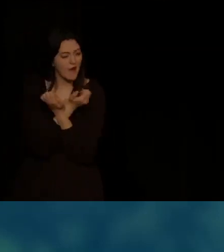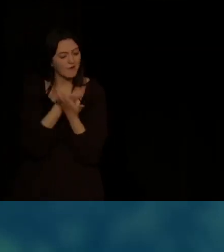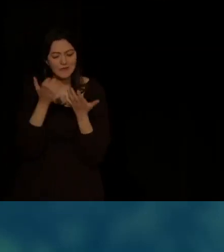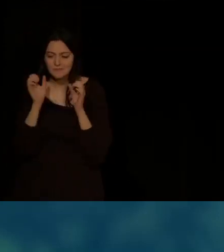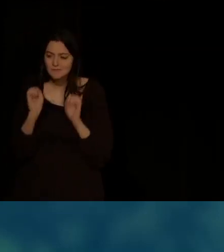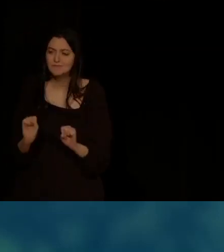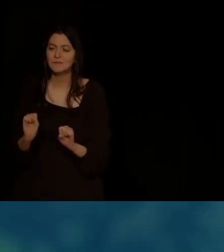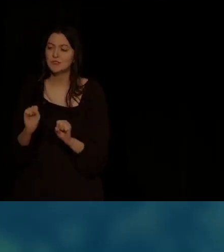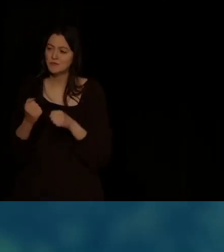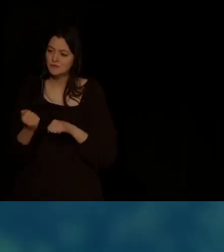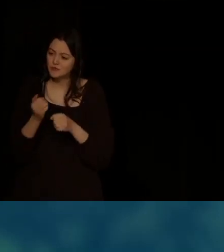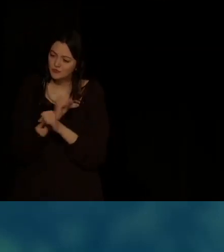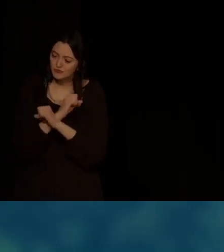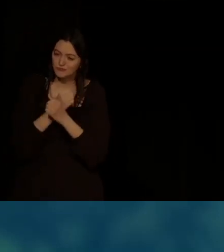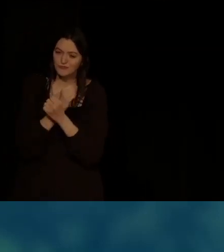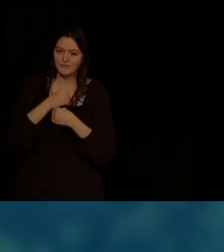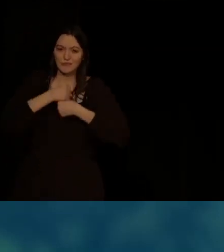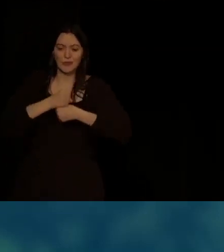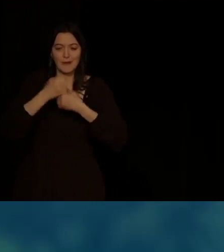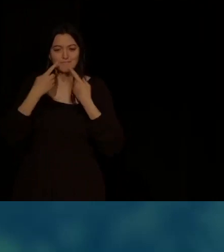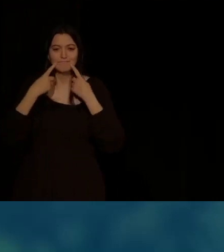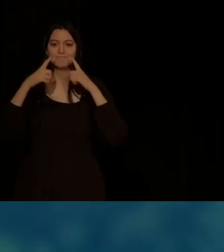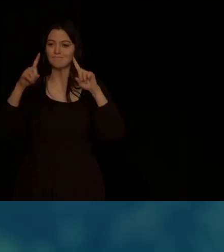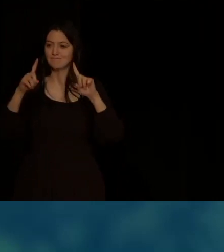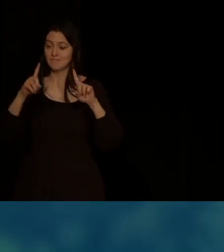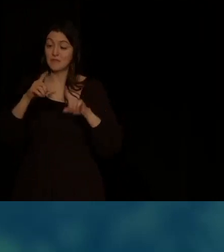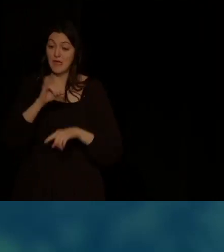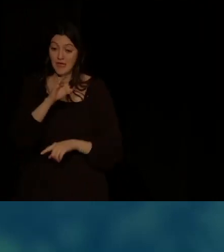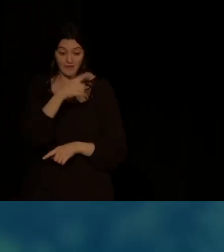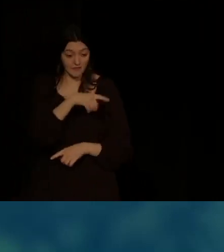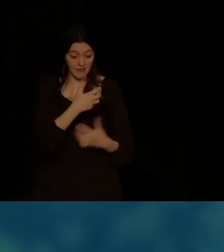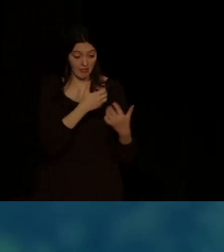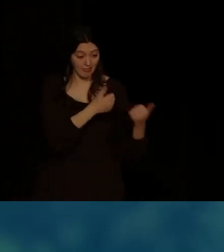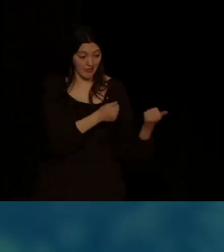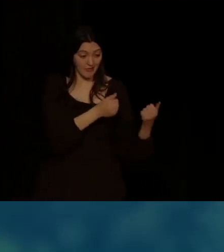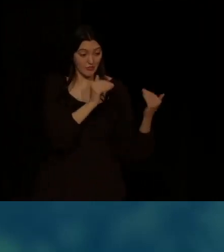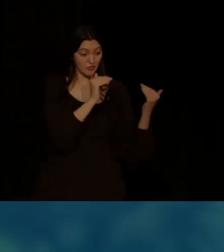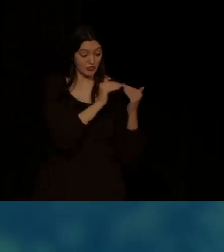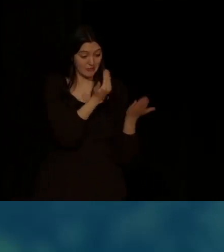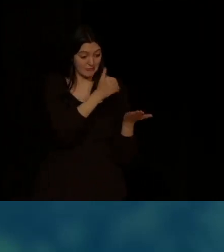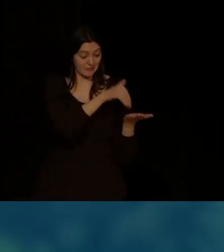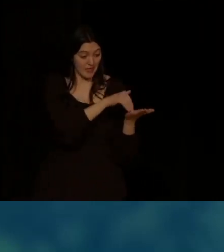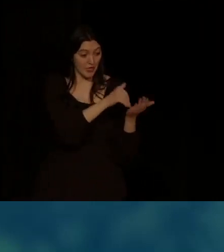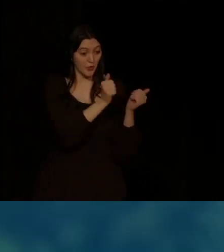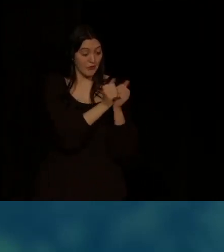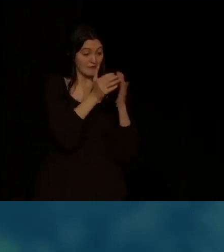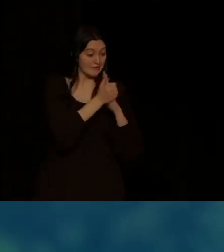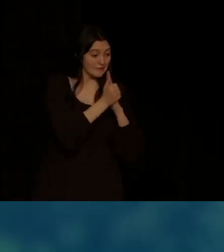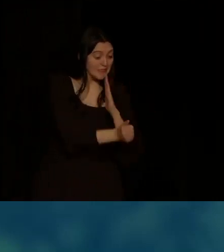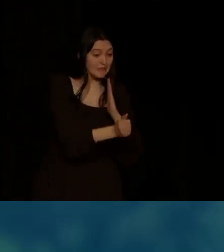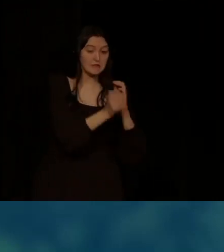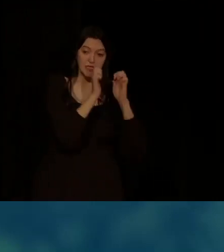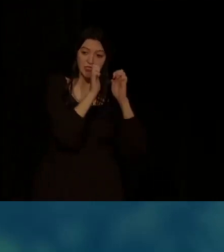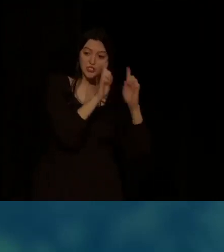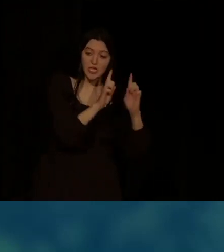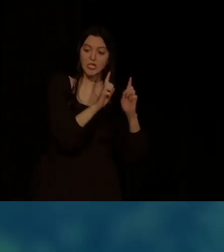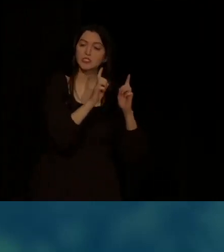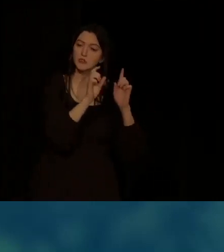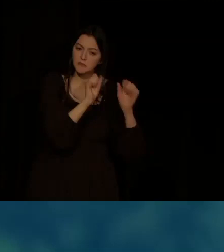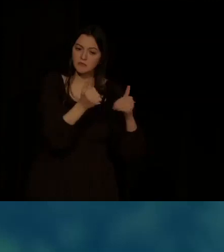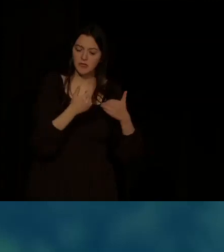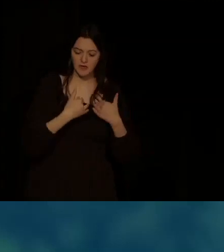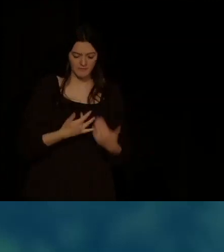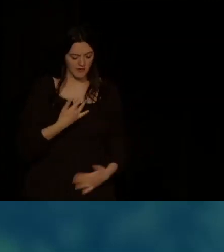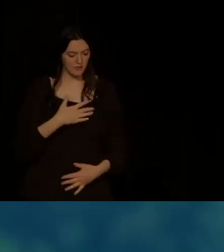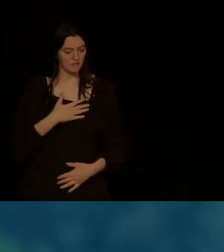to create a pathway to success. If residents leave the Justice Center with more skills, more education, and carry with them feelings